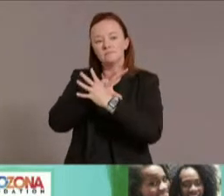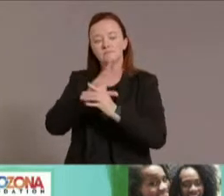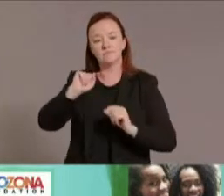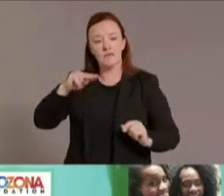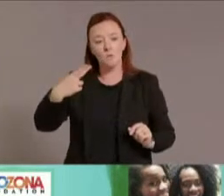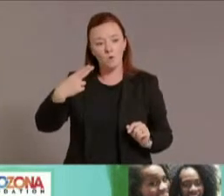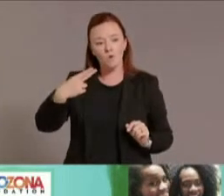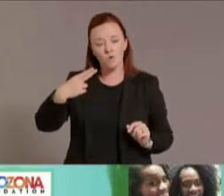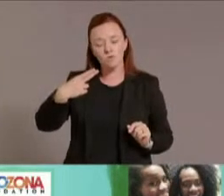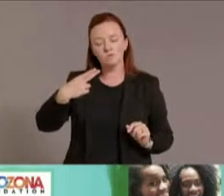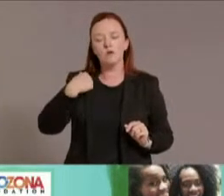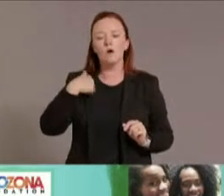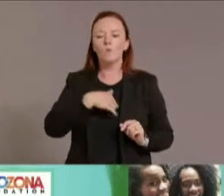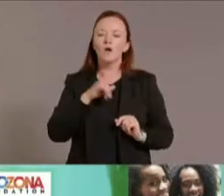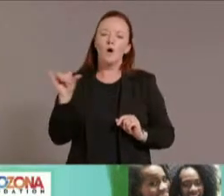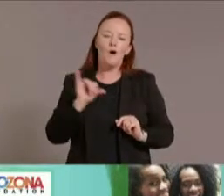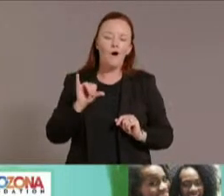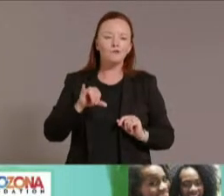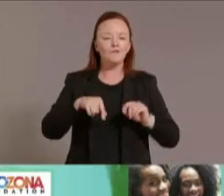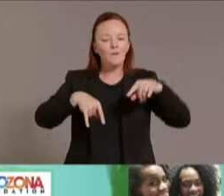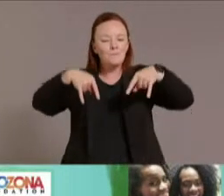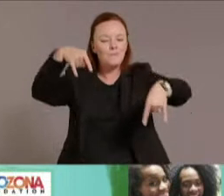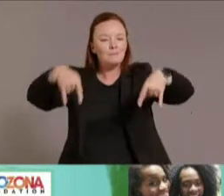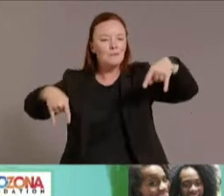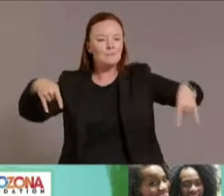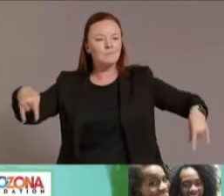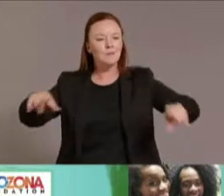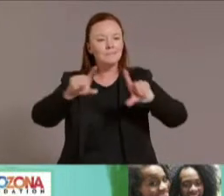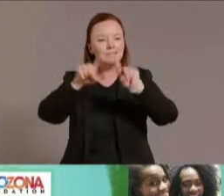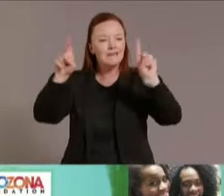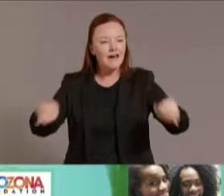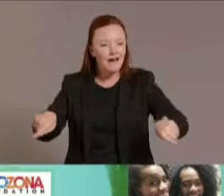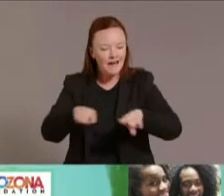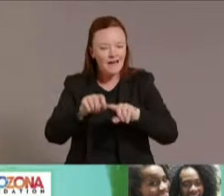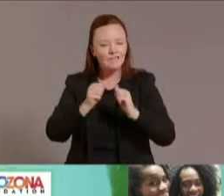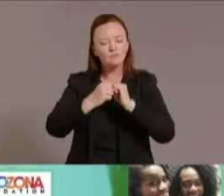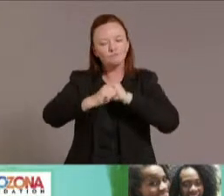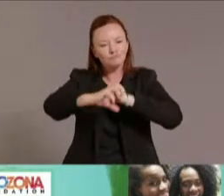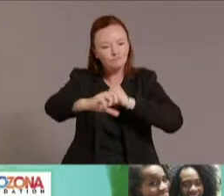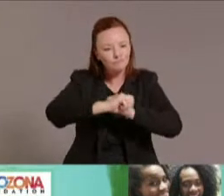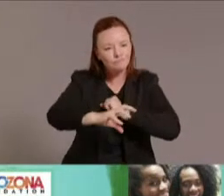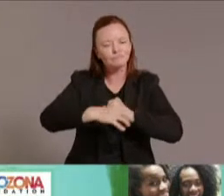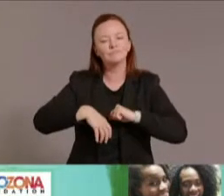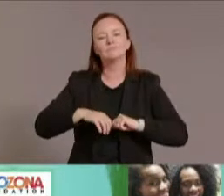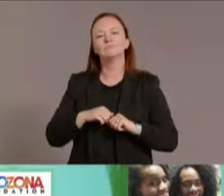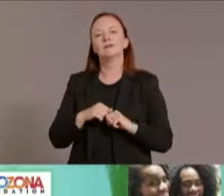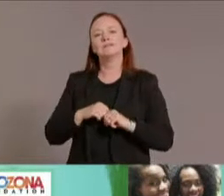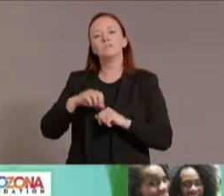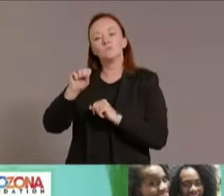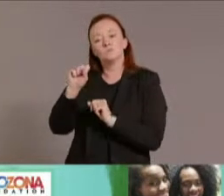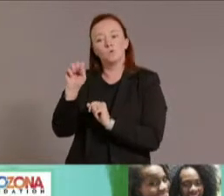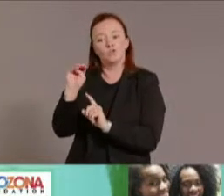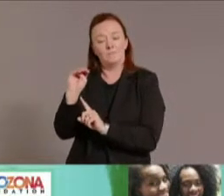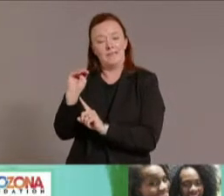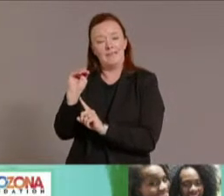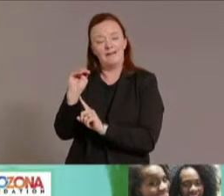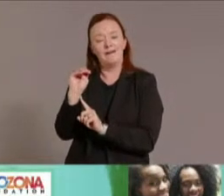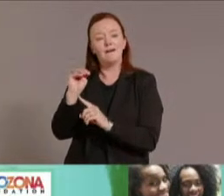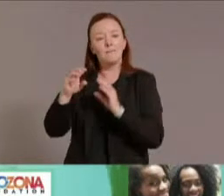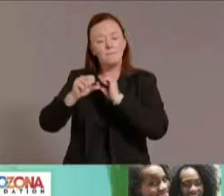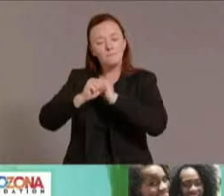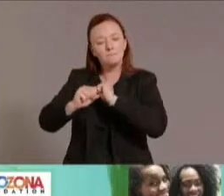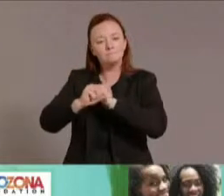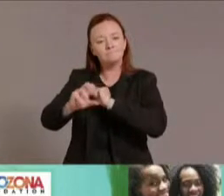we are also doing yard signs, geofenced social media messaging, and direct messaging to